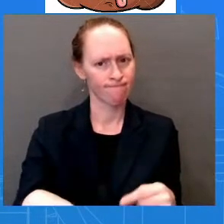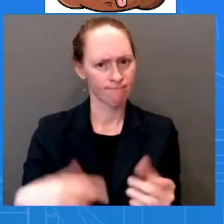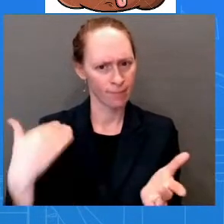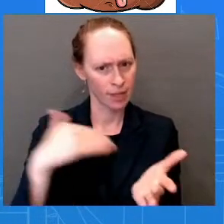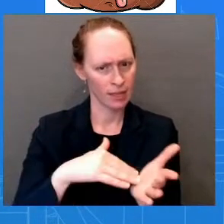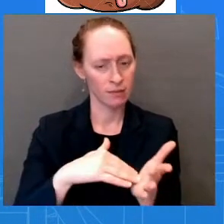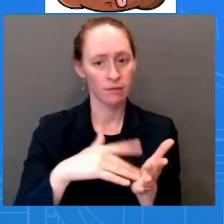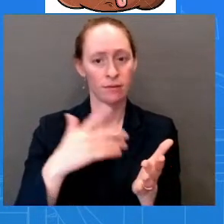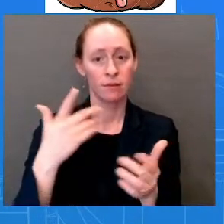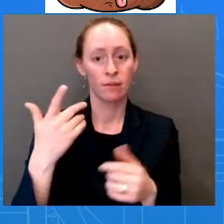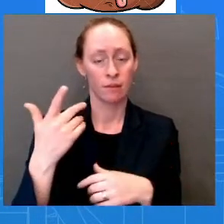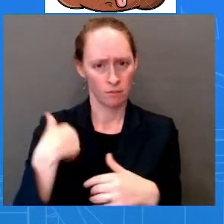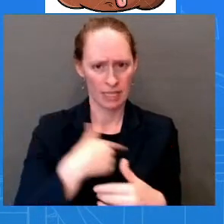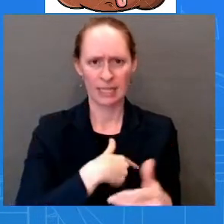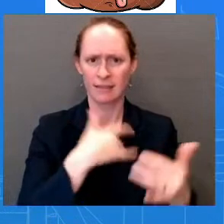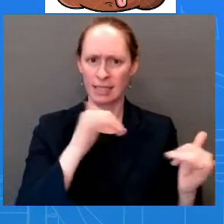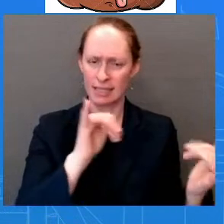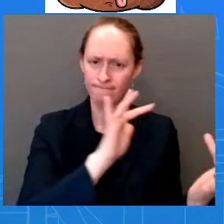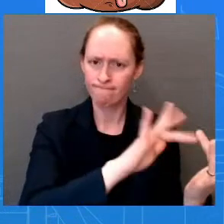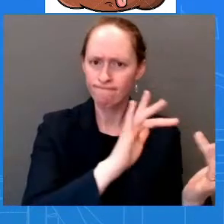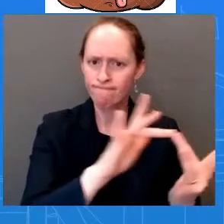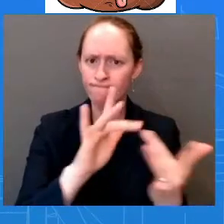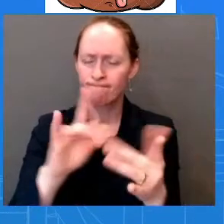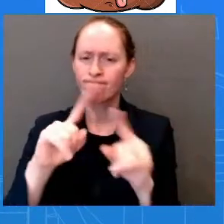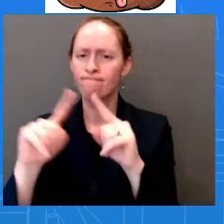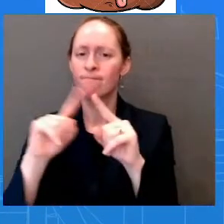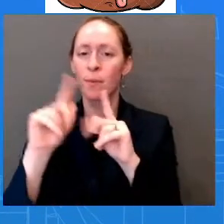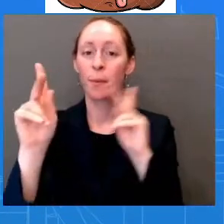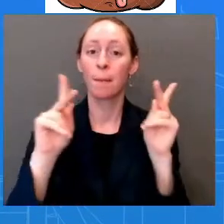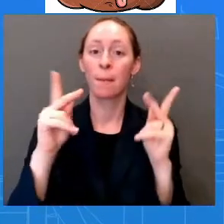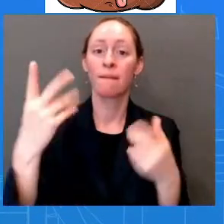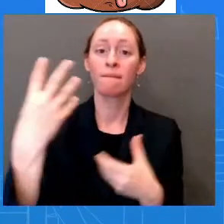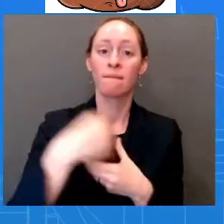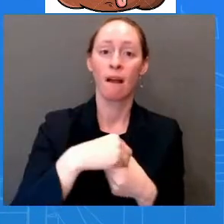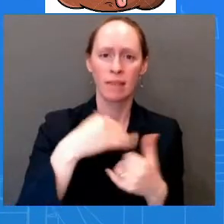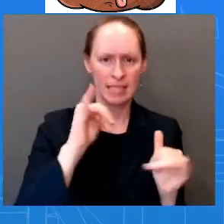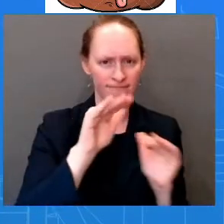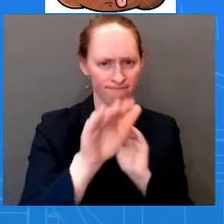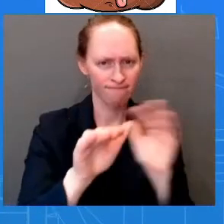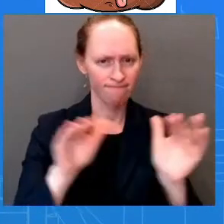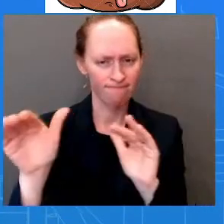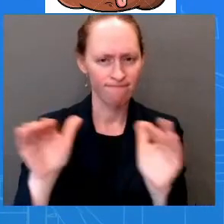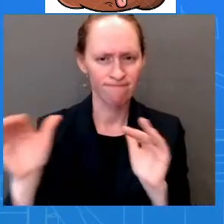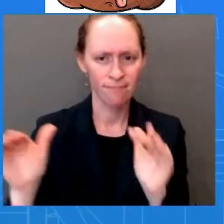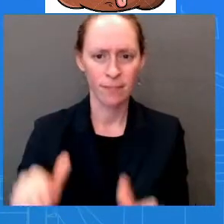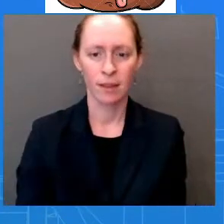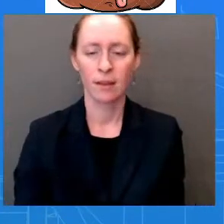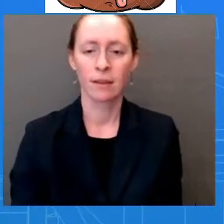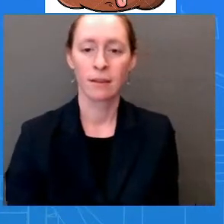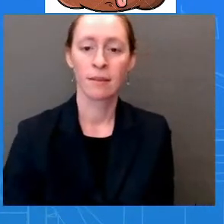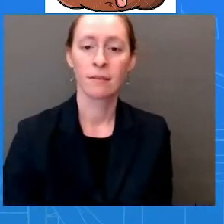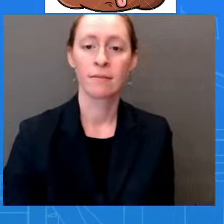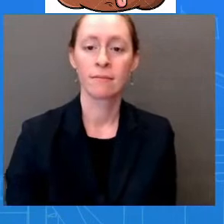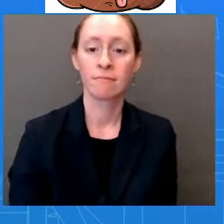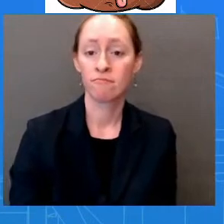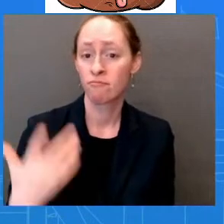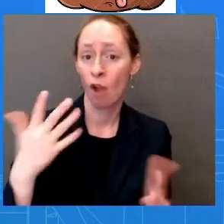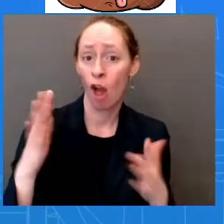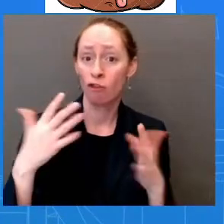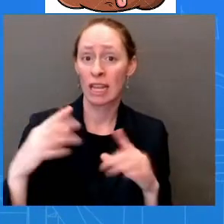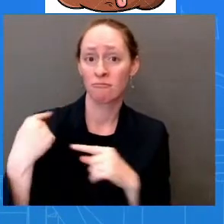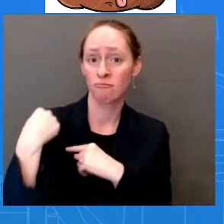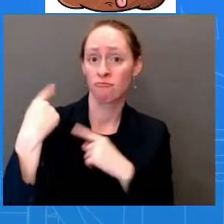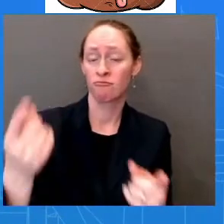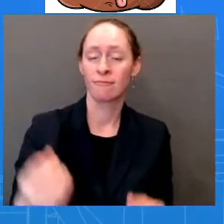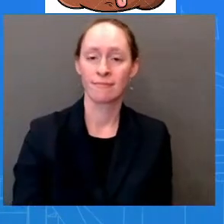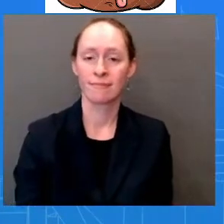have been since before the tentative agreement was reached. Great. To that question, the White